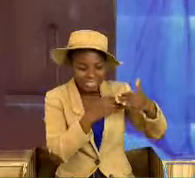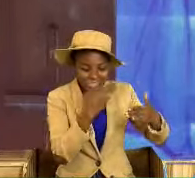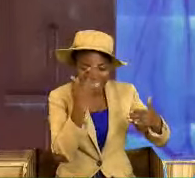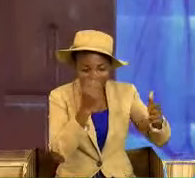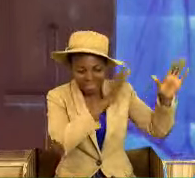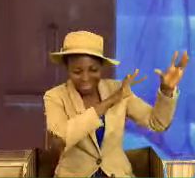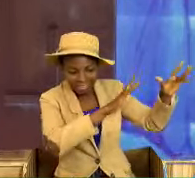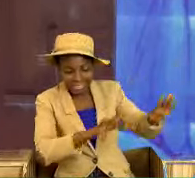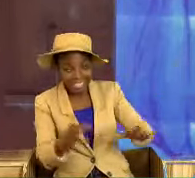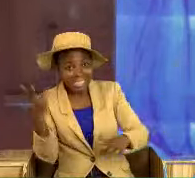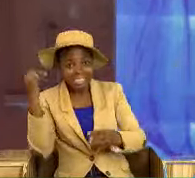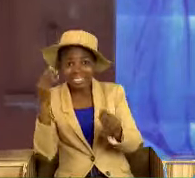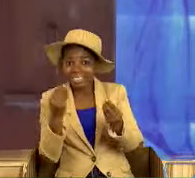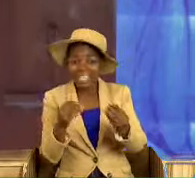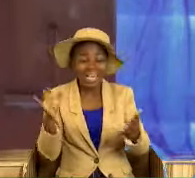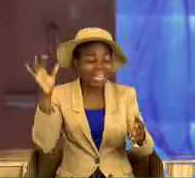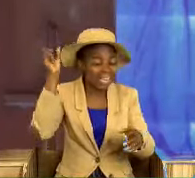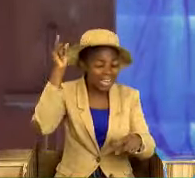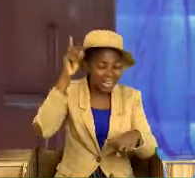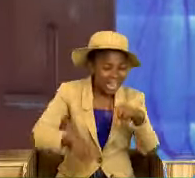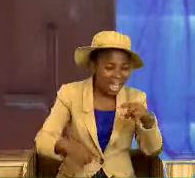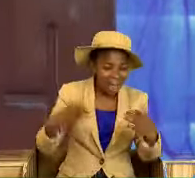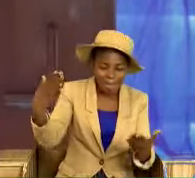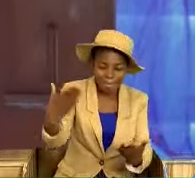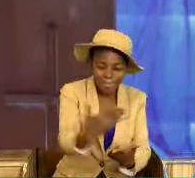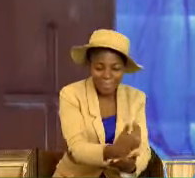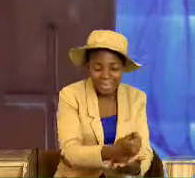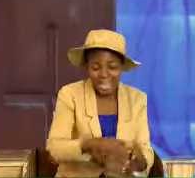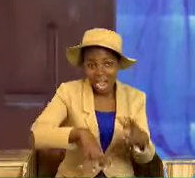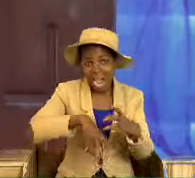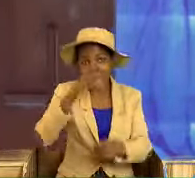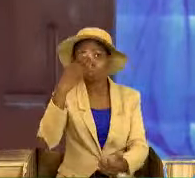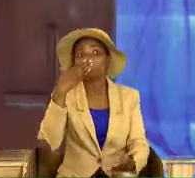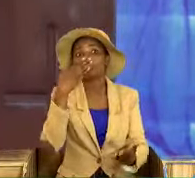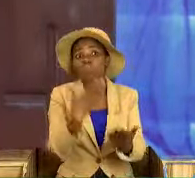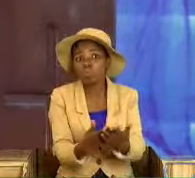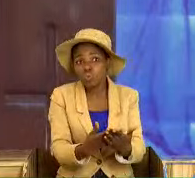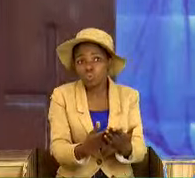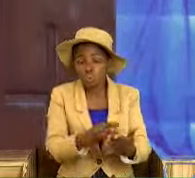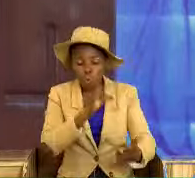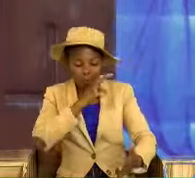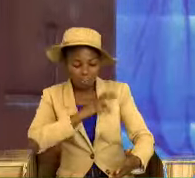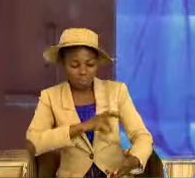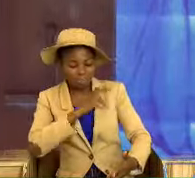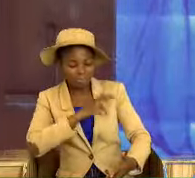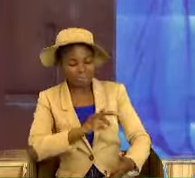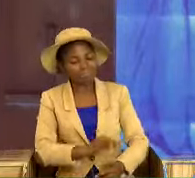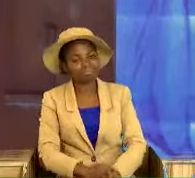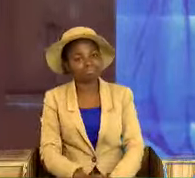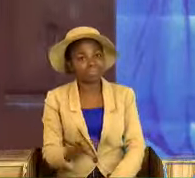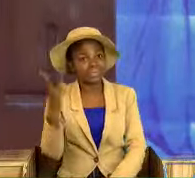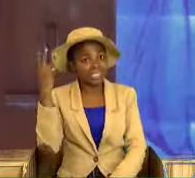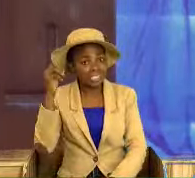of profit his brothers appeared more